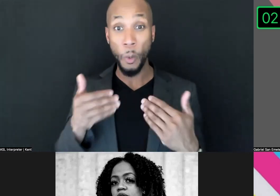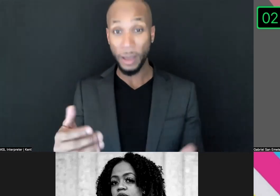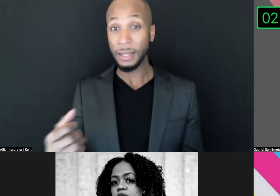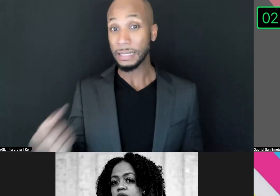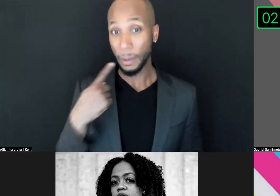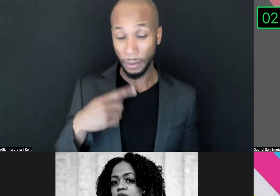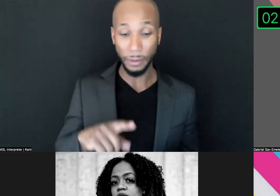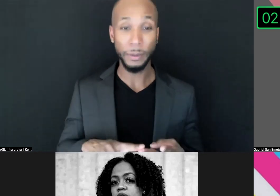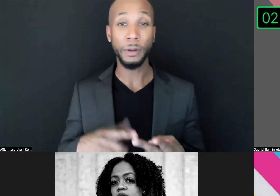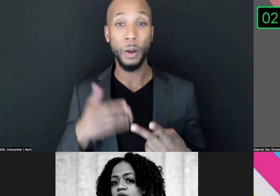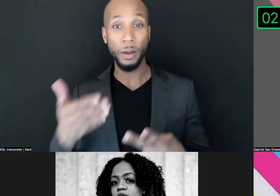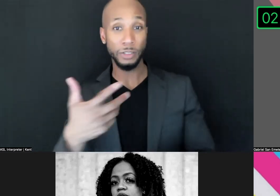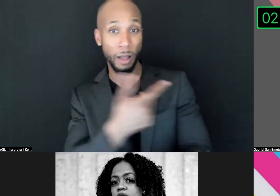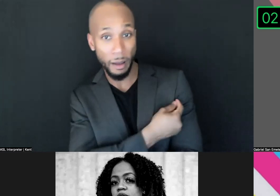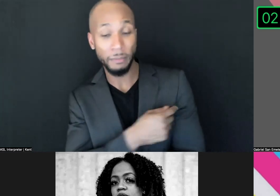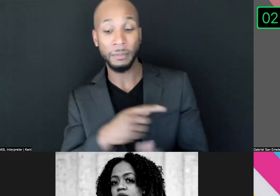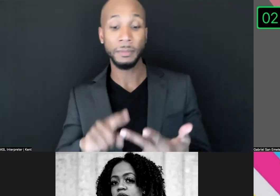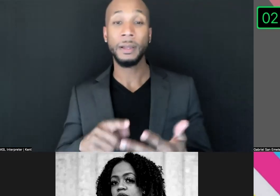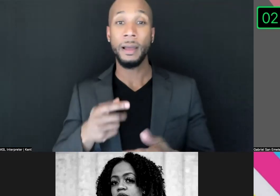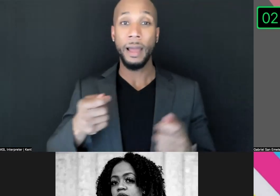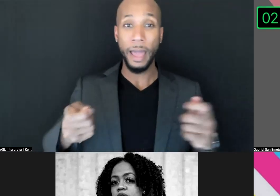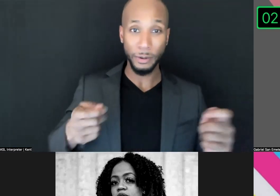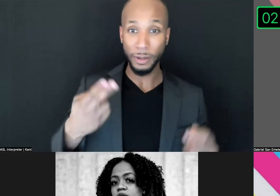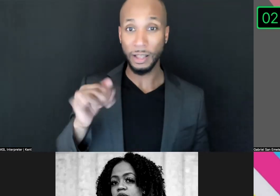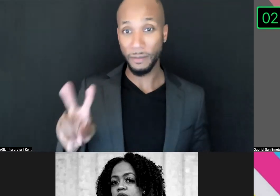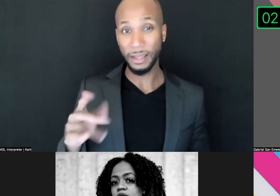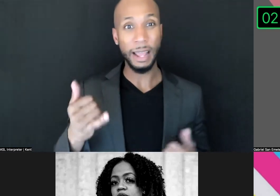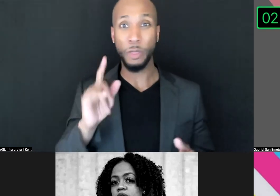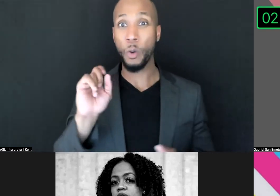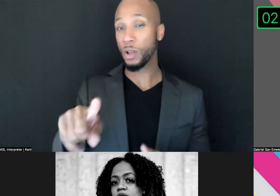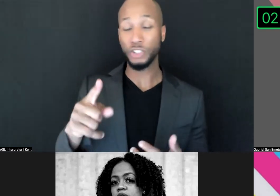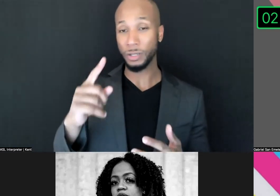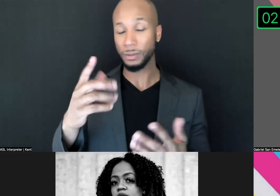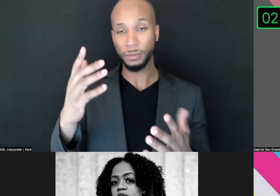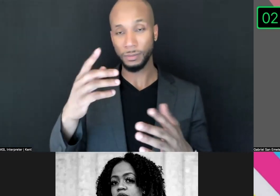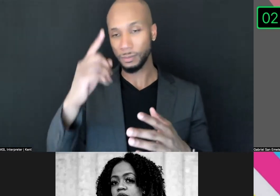shot, take care of your HIV. I forgot what the question was because I went off on a tangent.